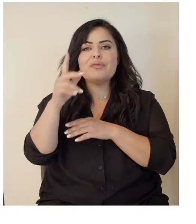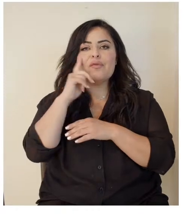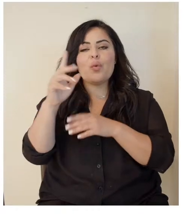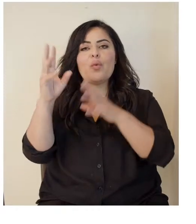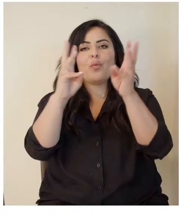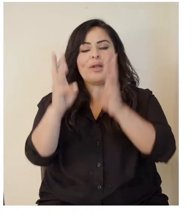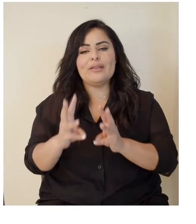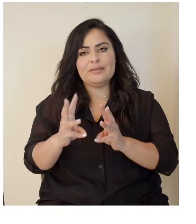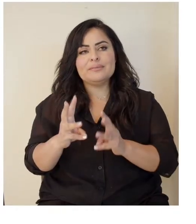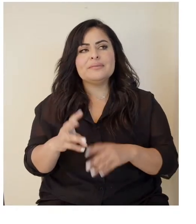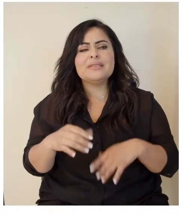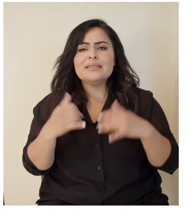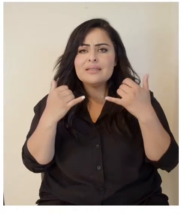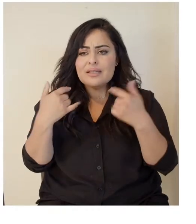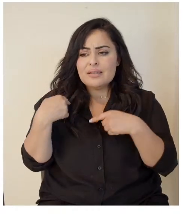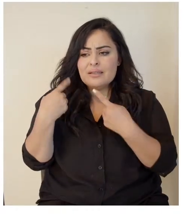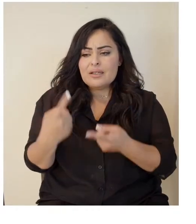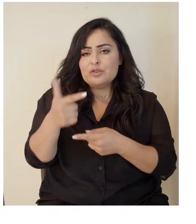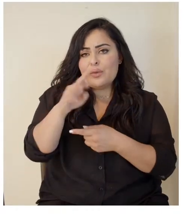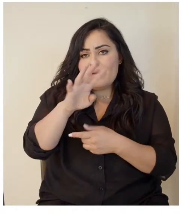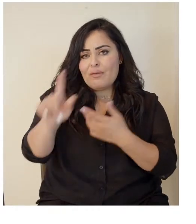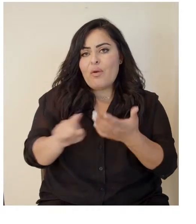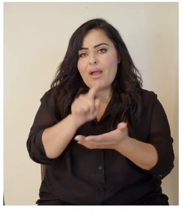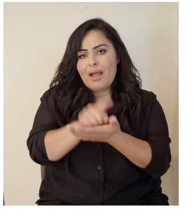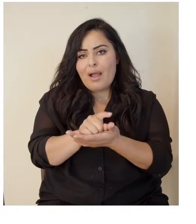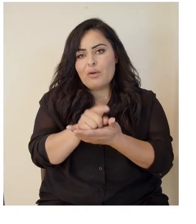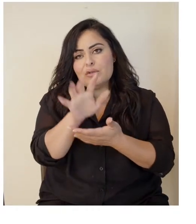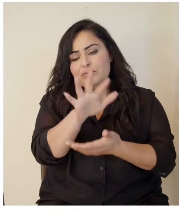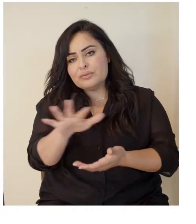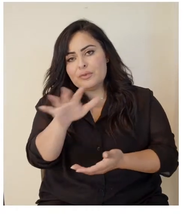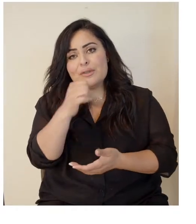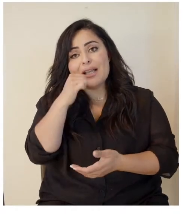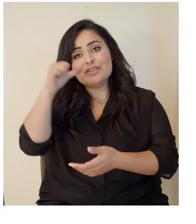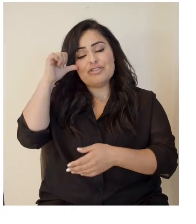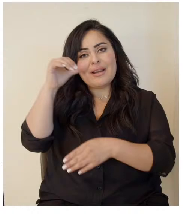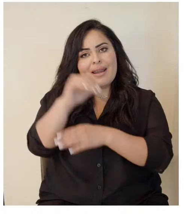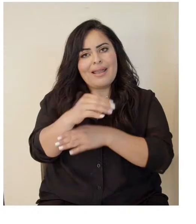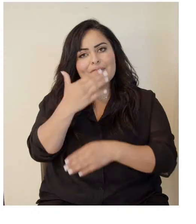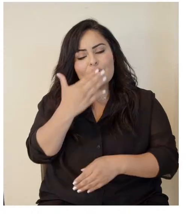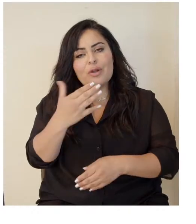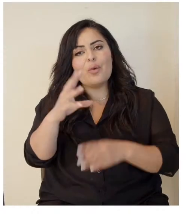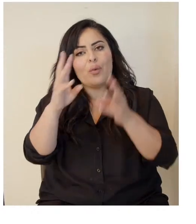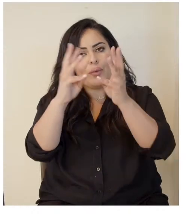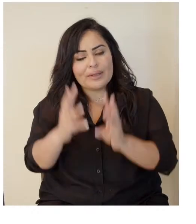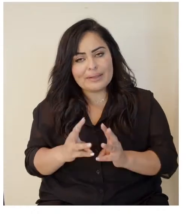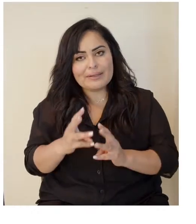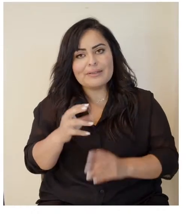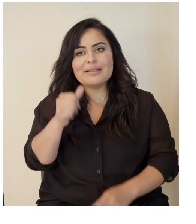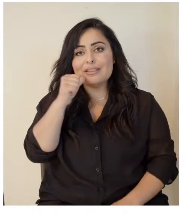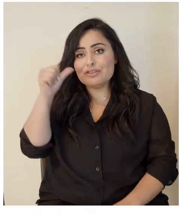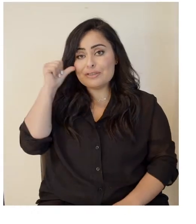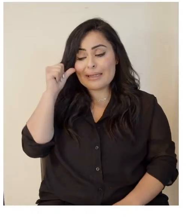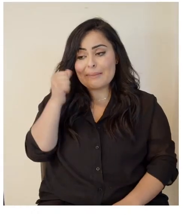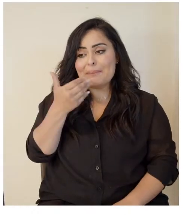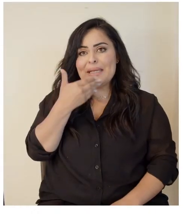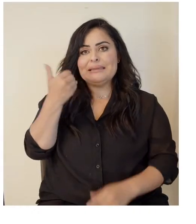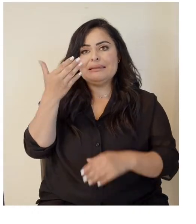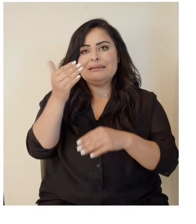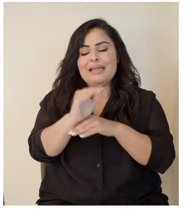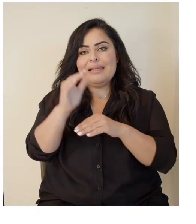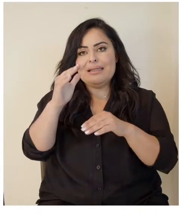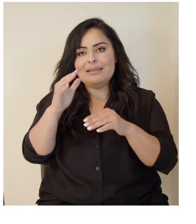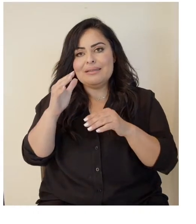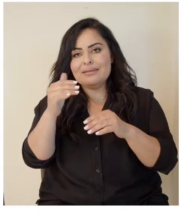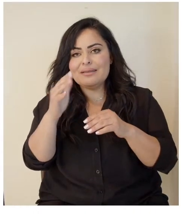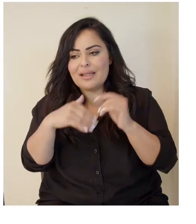favorable conditions on the fire over the past 24 hours or so. Last night had some of the best RH recoveries that we've seen of every night, and what that means is how high does